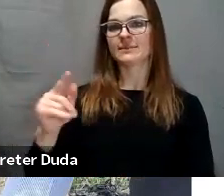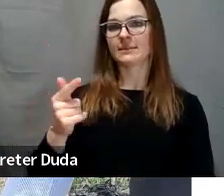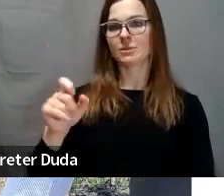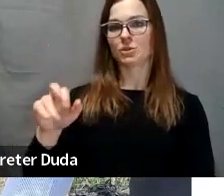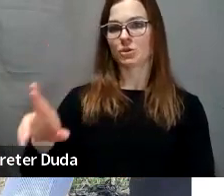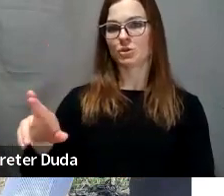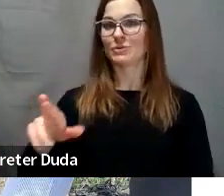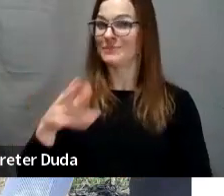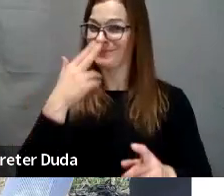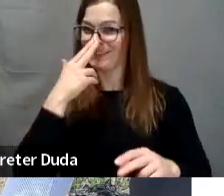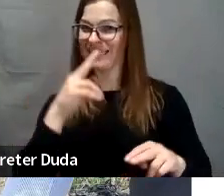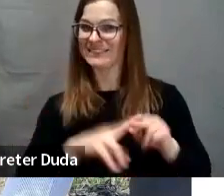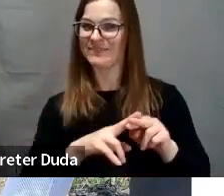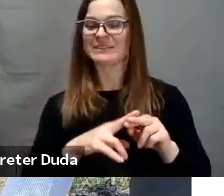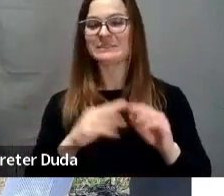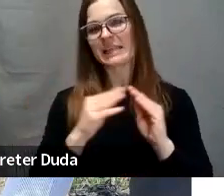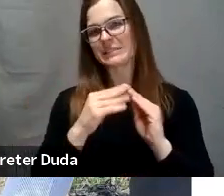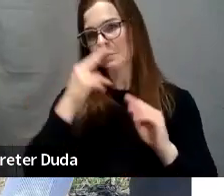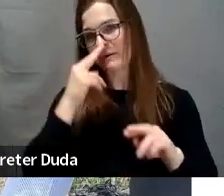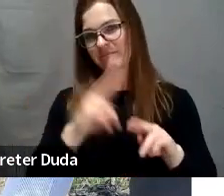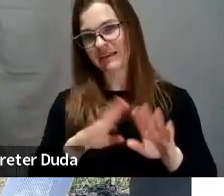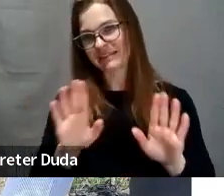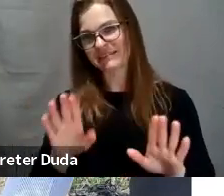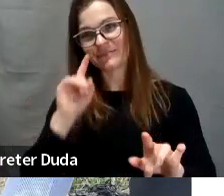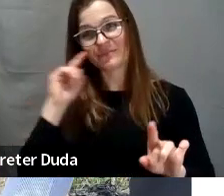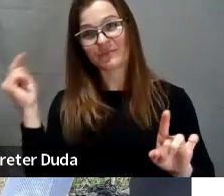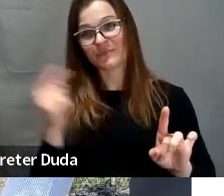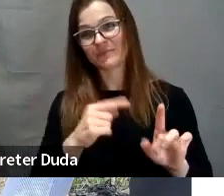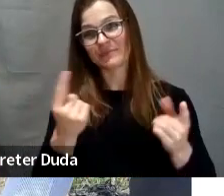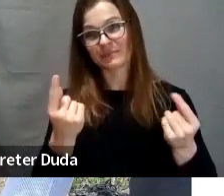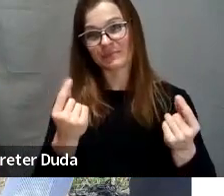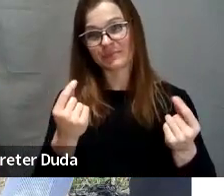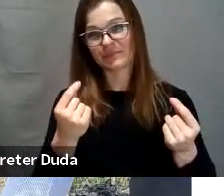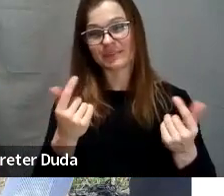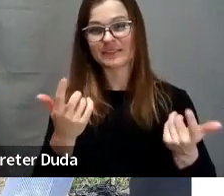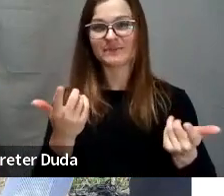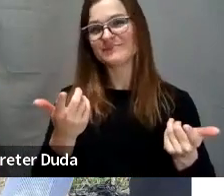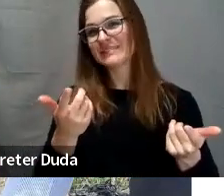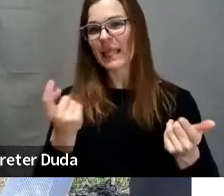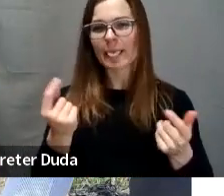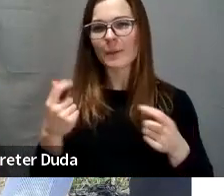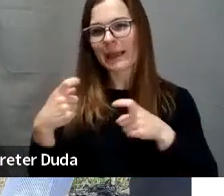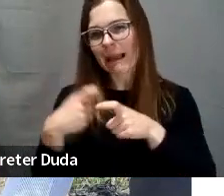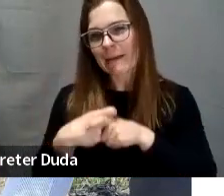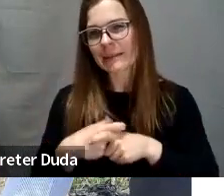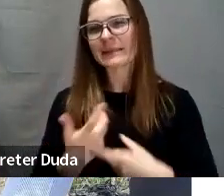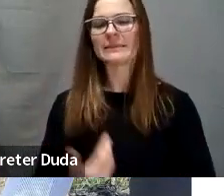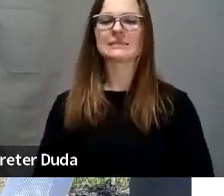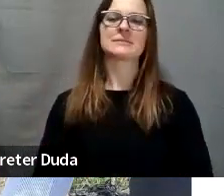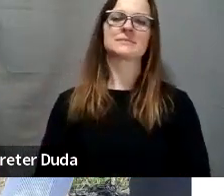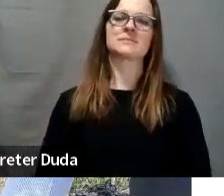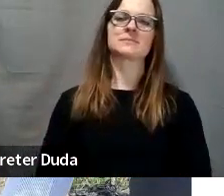make weeding a lot more fun. With this, it's sort of complicated. What you can do